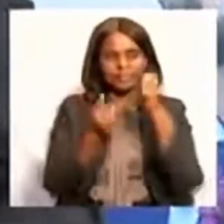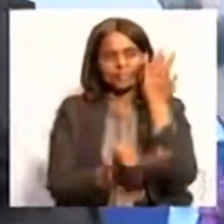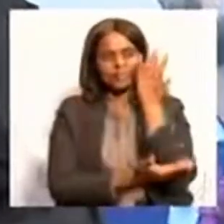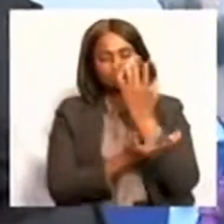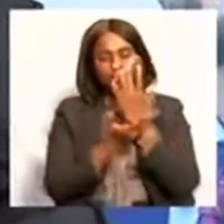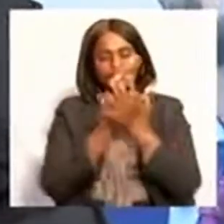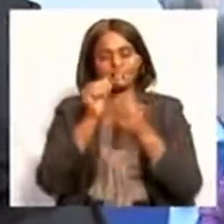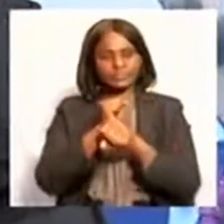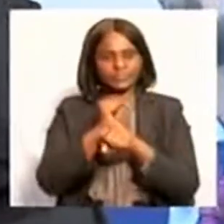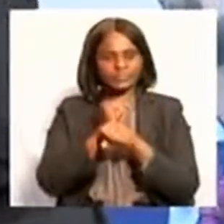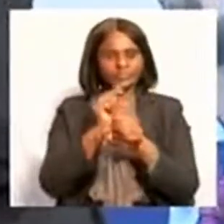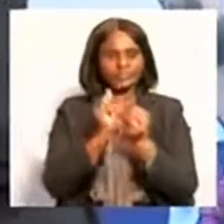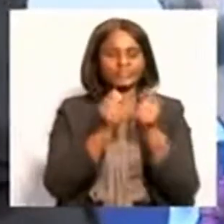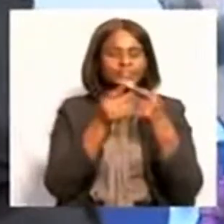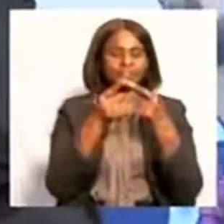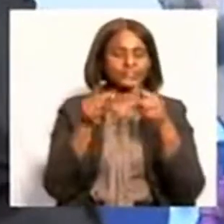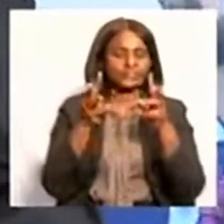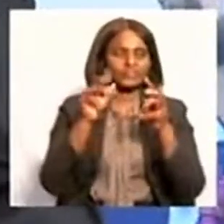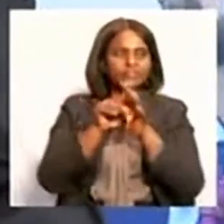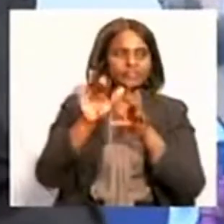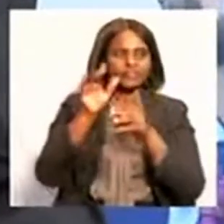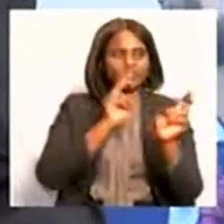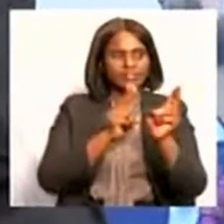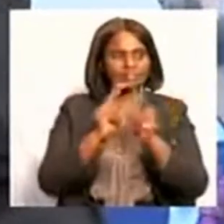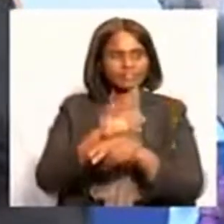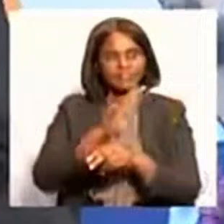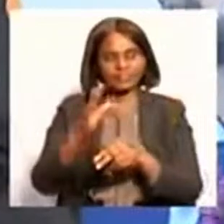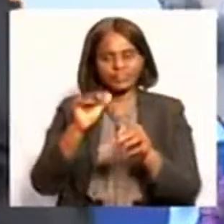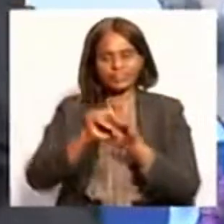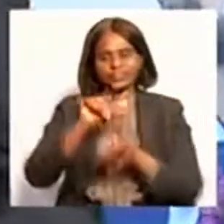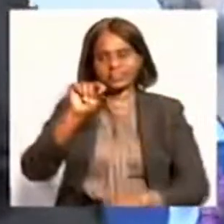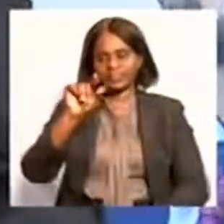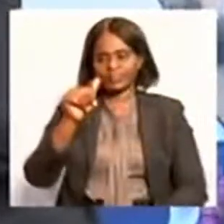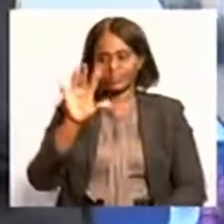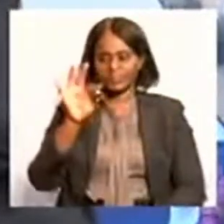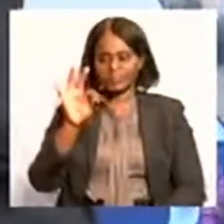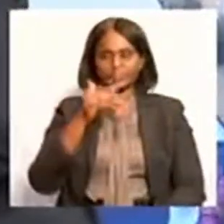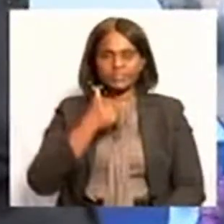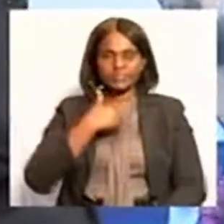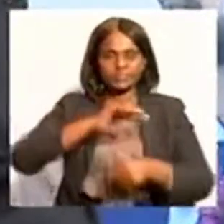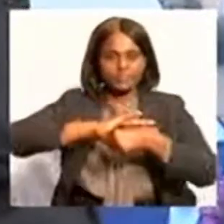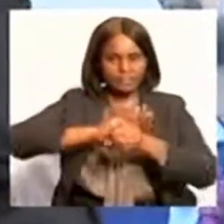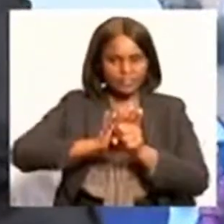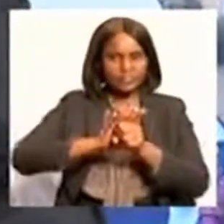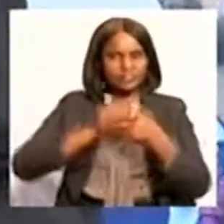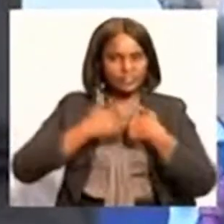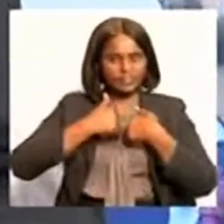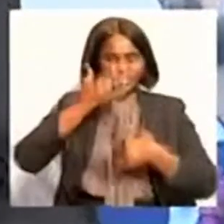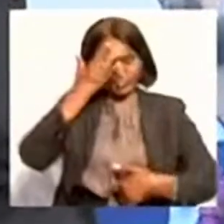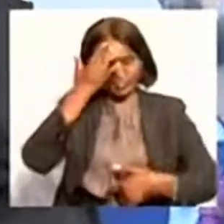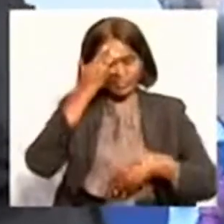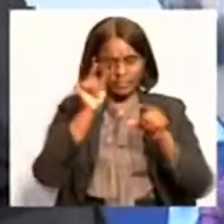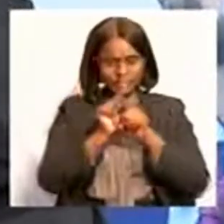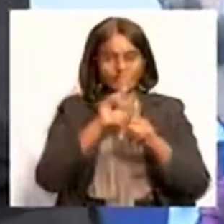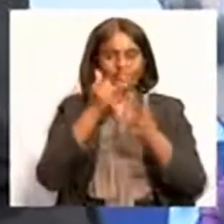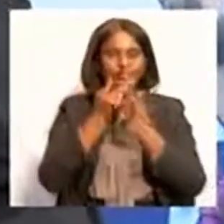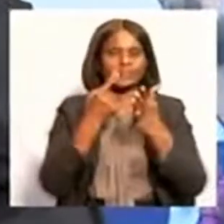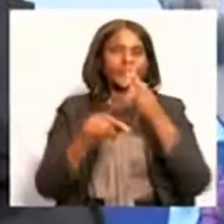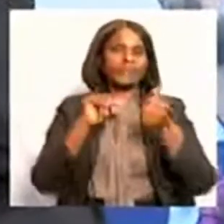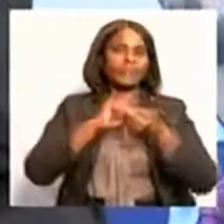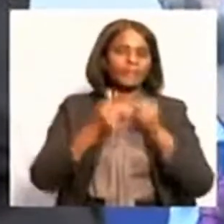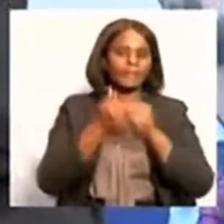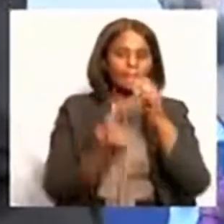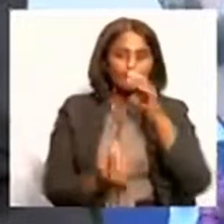efficiency and effectiveness in their response. In 2019, there was COVID-19. It was also a disaster and